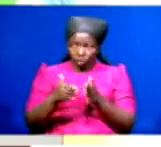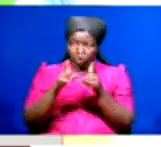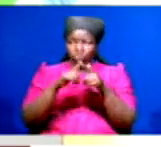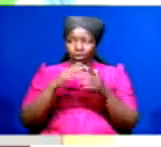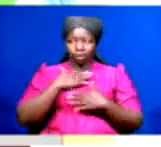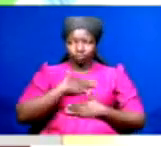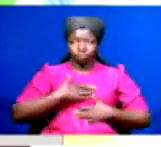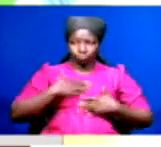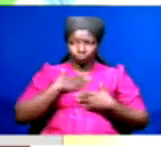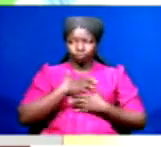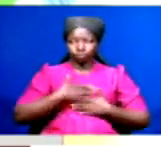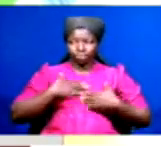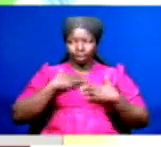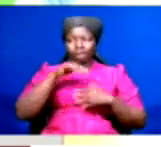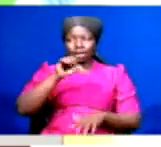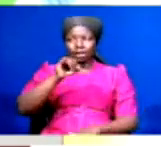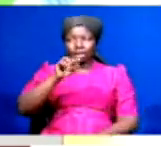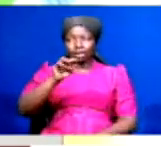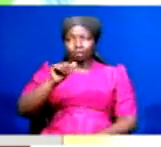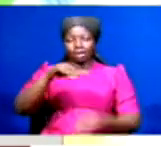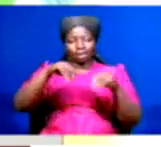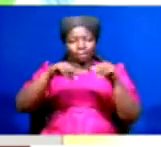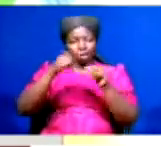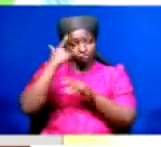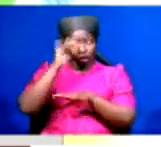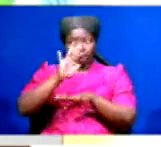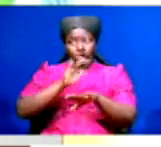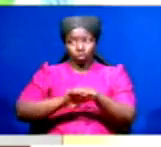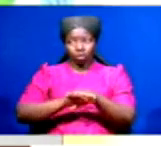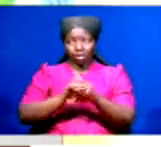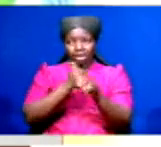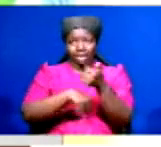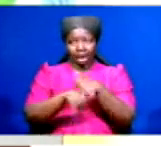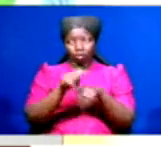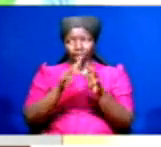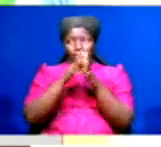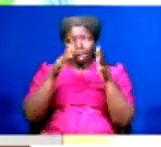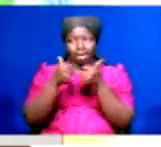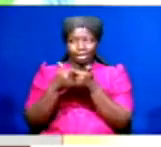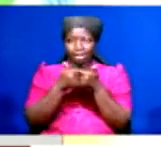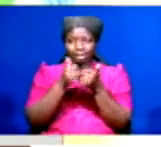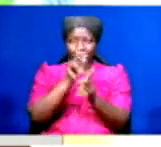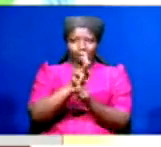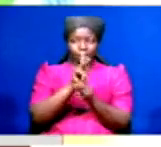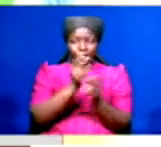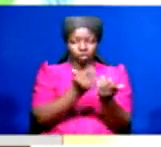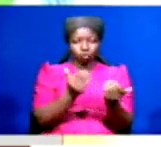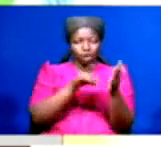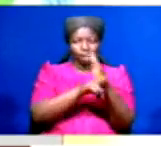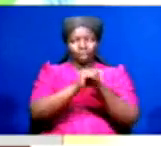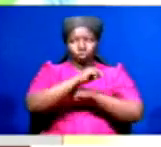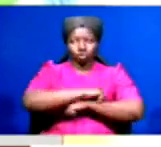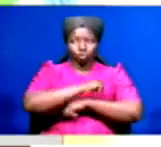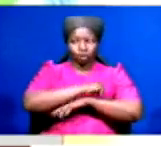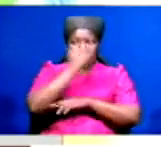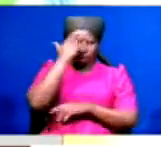appreciate Simba Cement for their noble gesture. The greatest challenge of the moment right now is keeping the children at school due to the